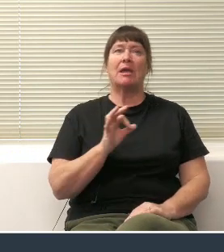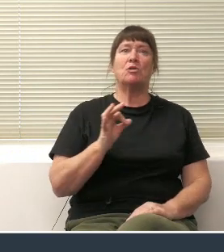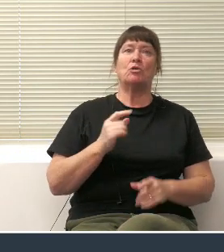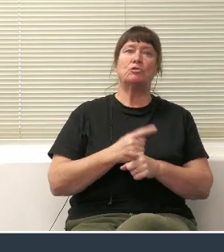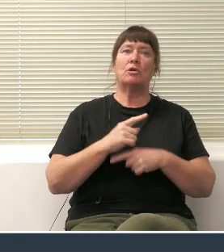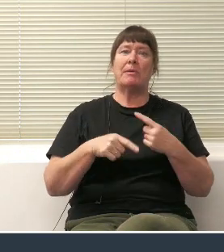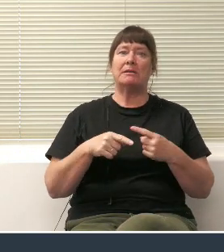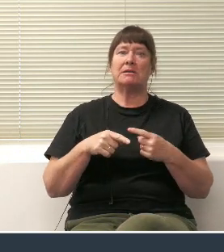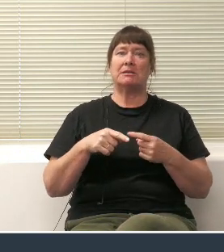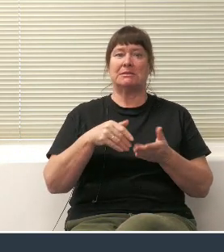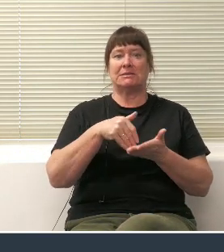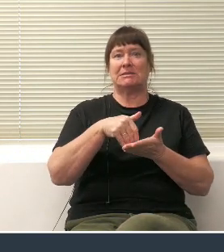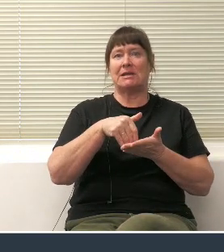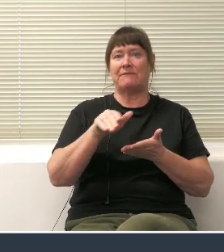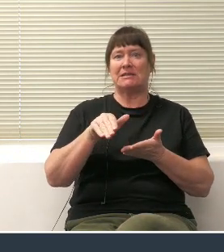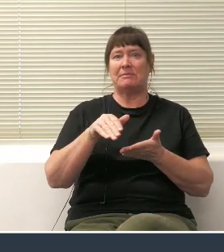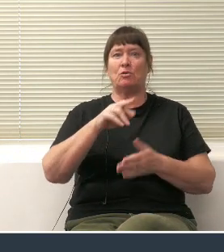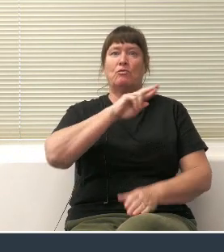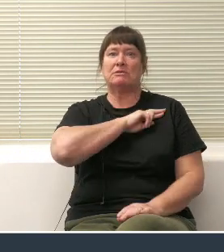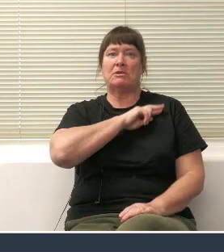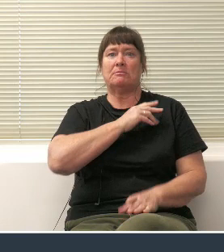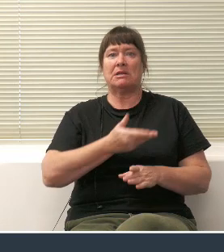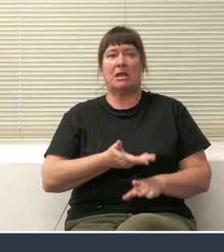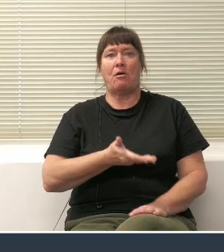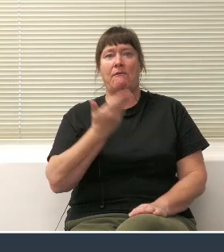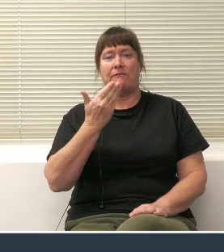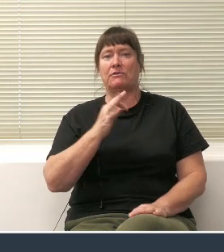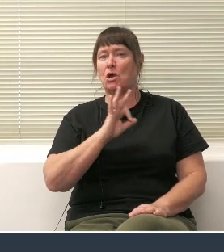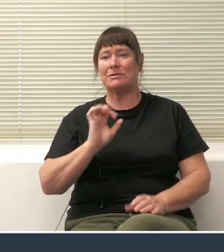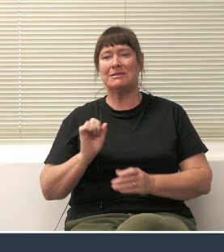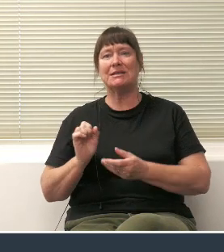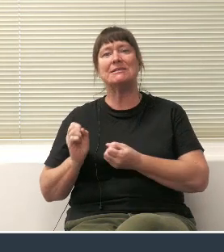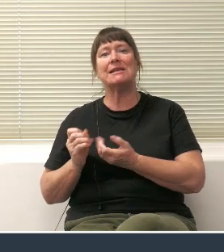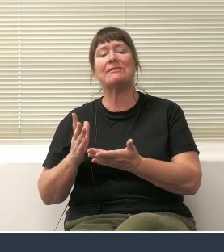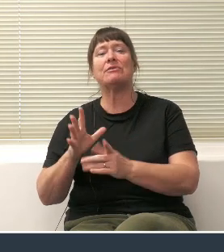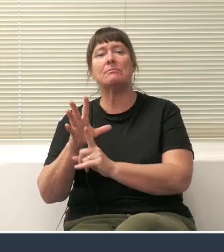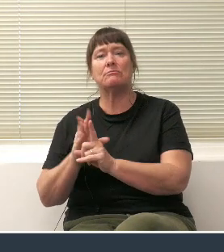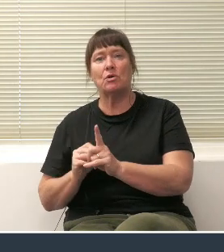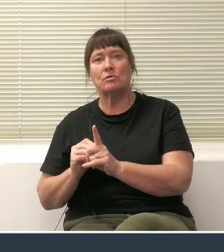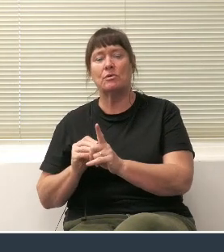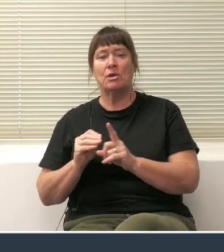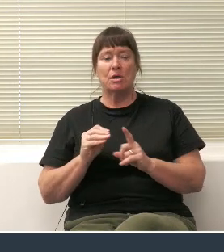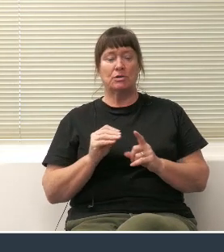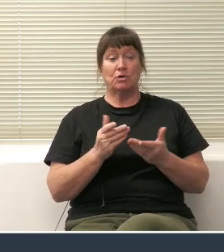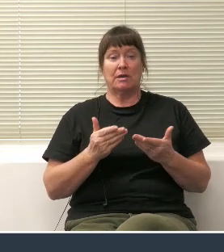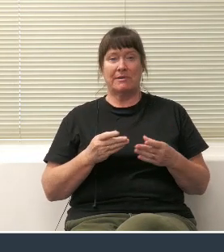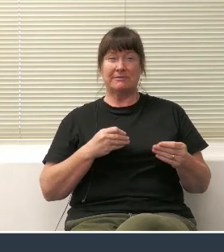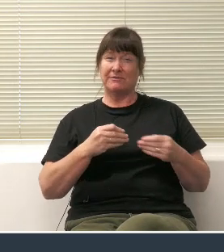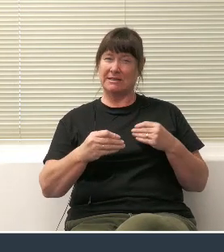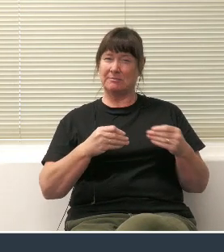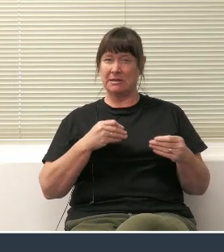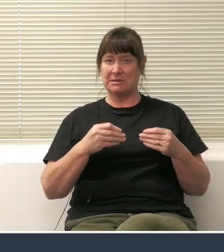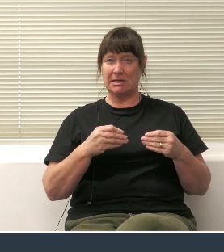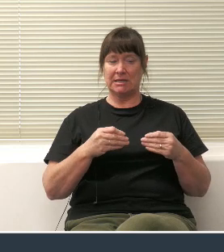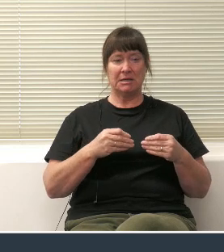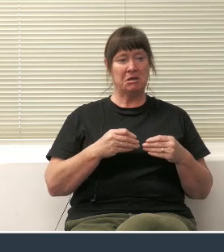about divestment, this is about the delivery model. So having the flexibility to further look at whether